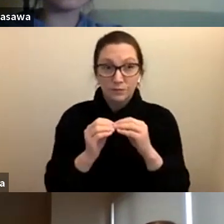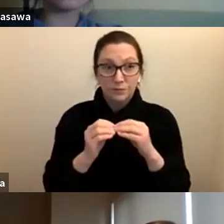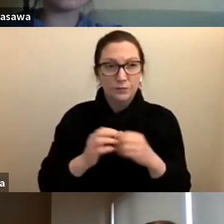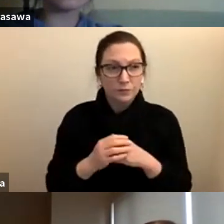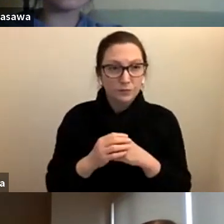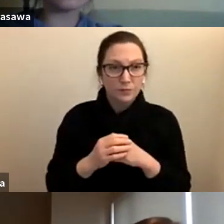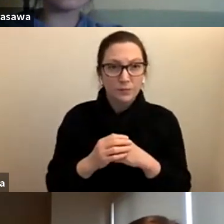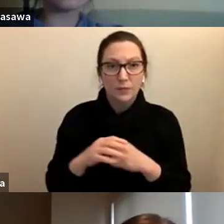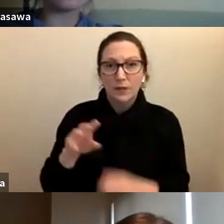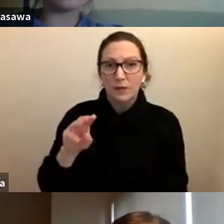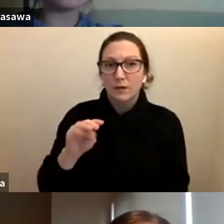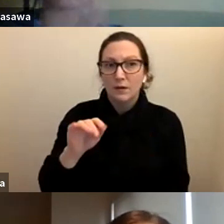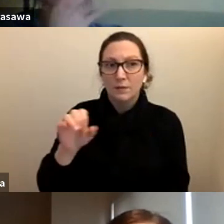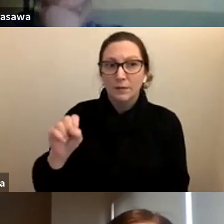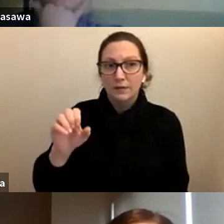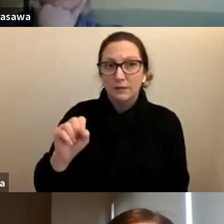Ms. Garrett?